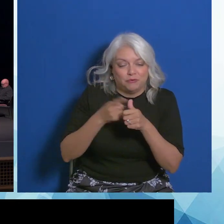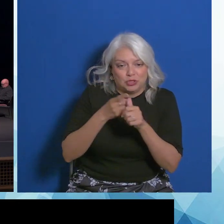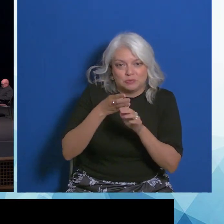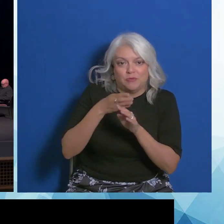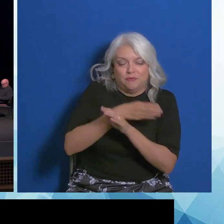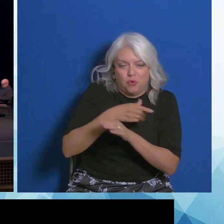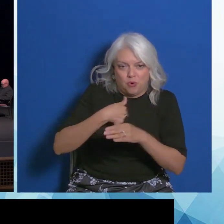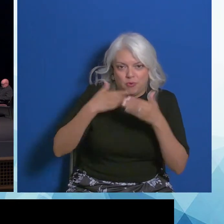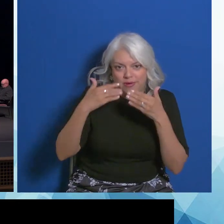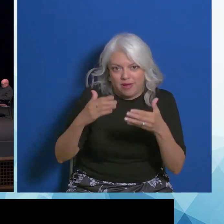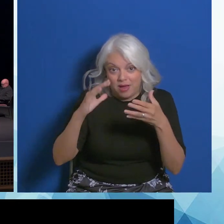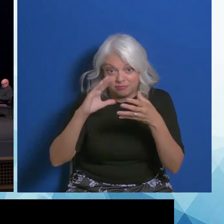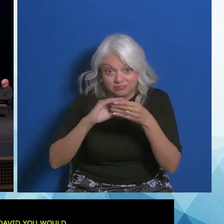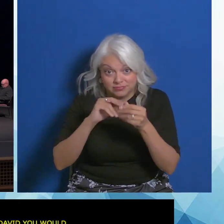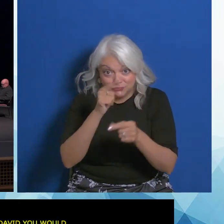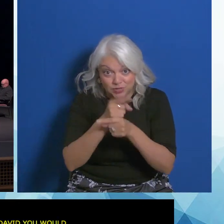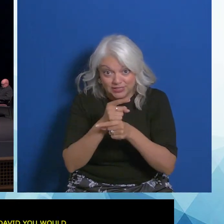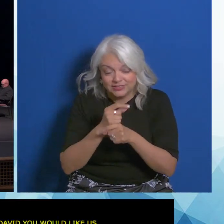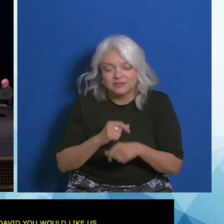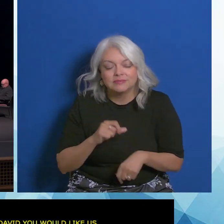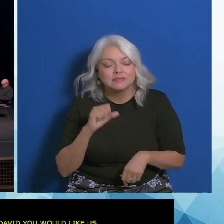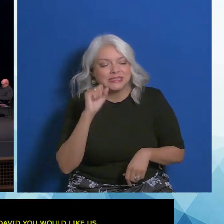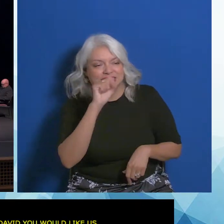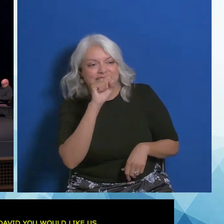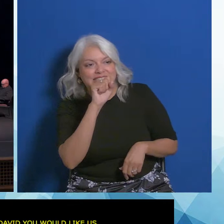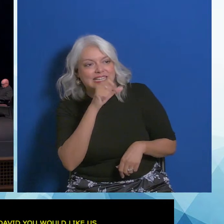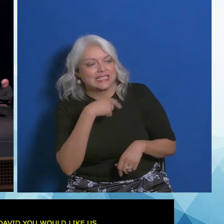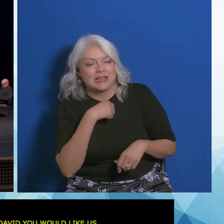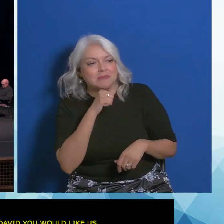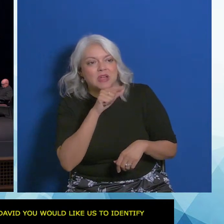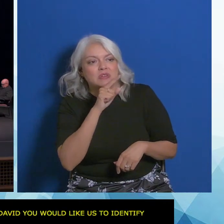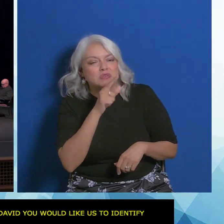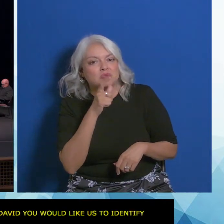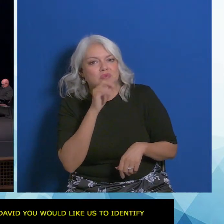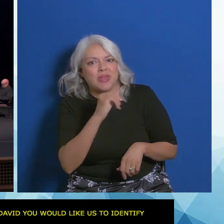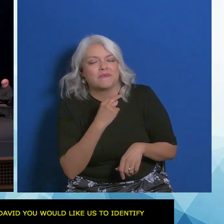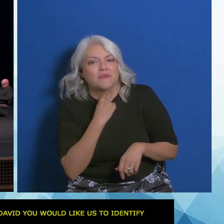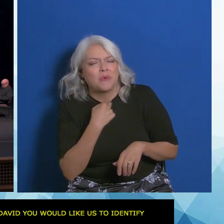to speaking, correct? Yes, I don't know who that.